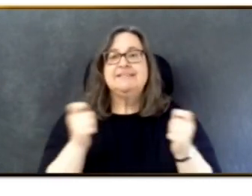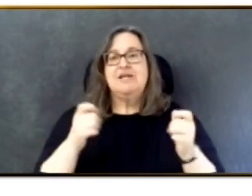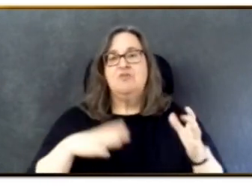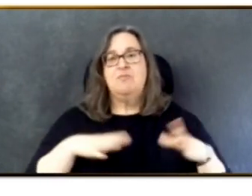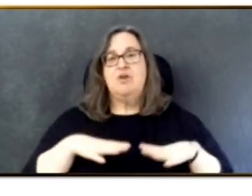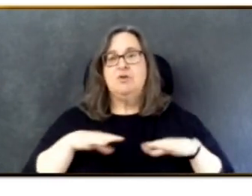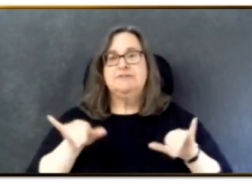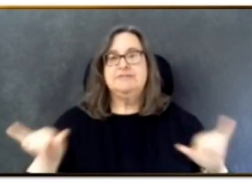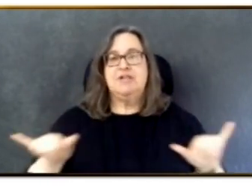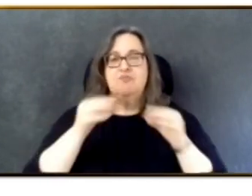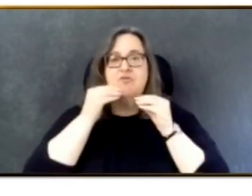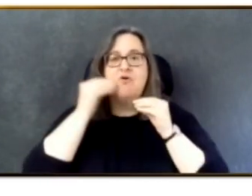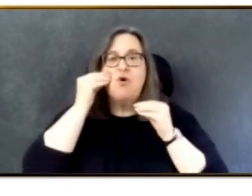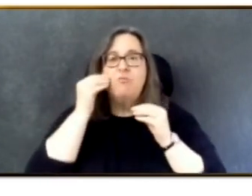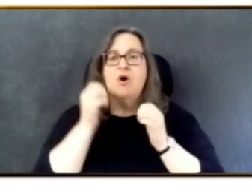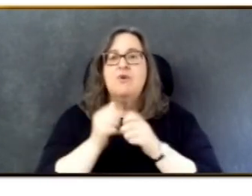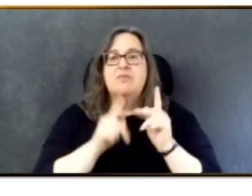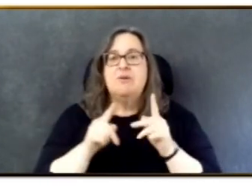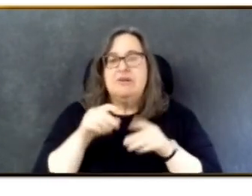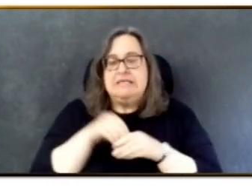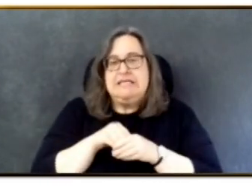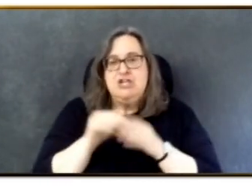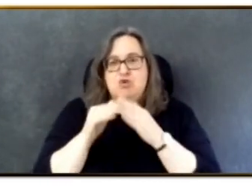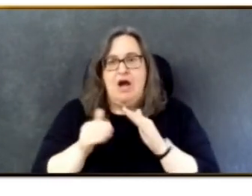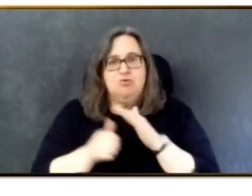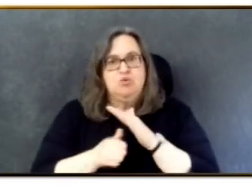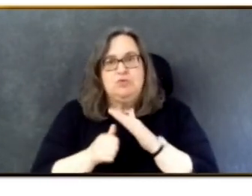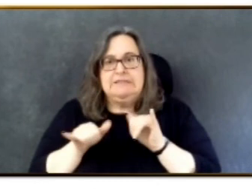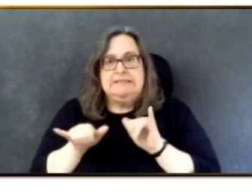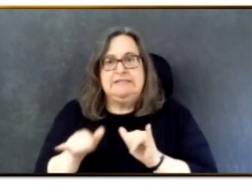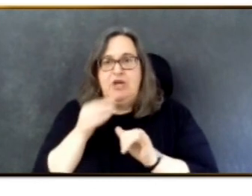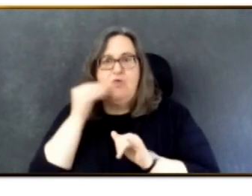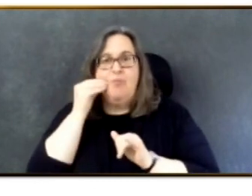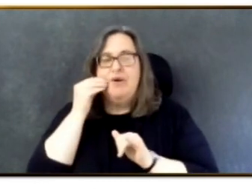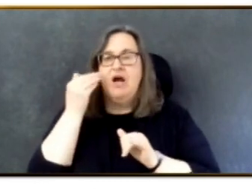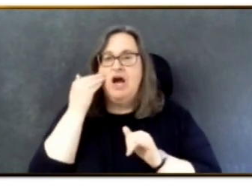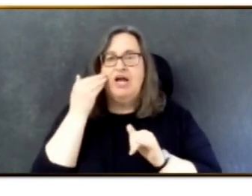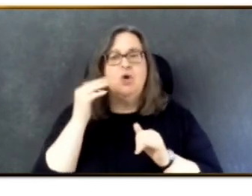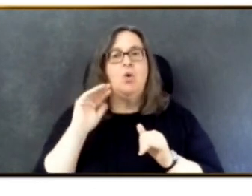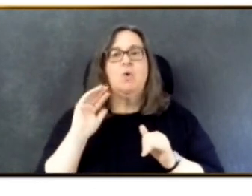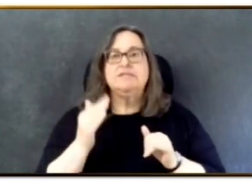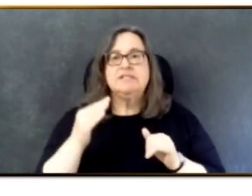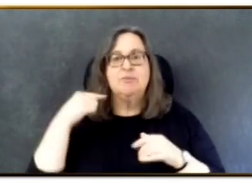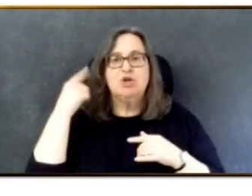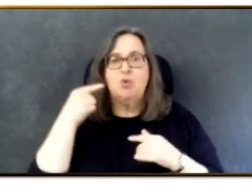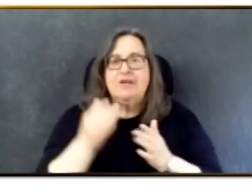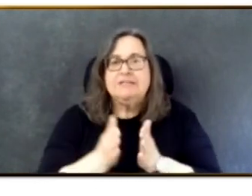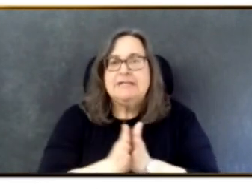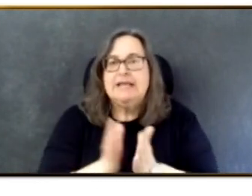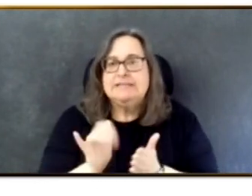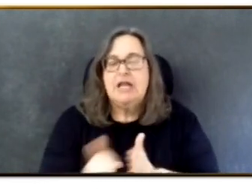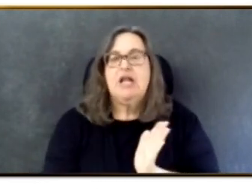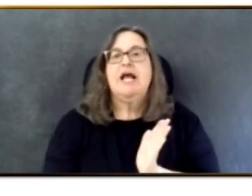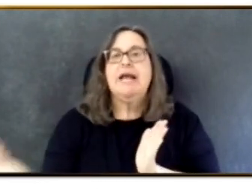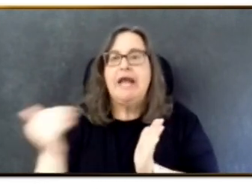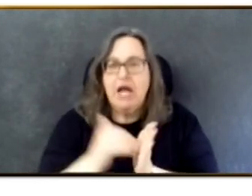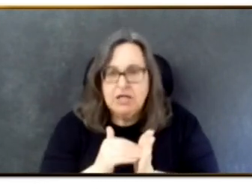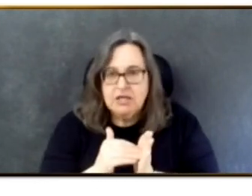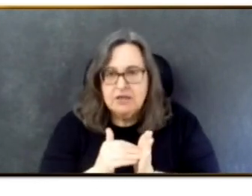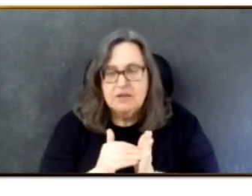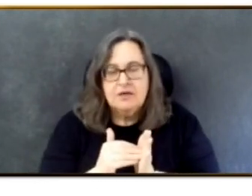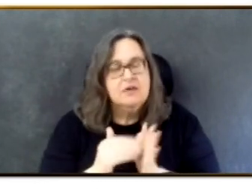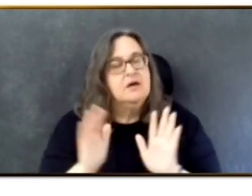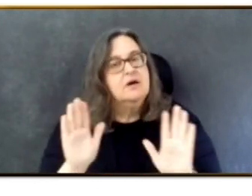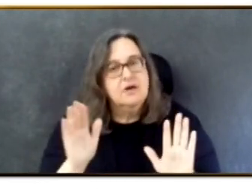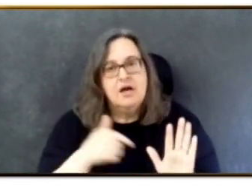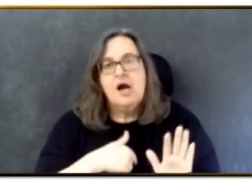home with the family that you currently live with. And I know it sounds crazy to ask that yet again. And